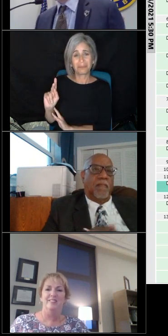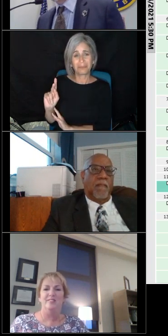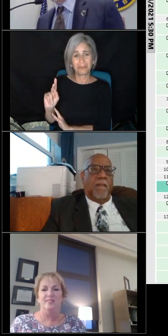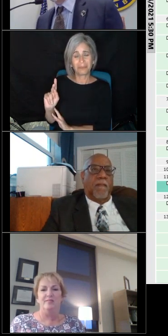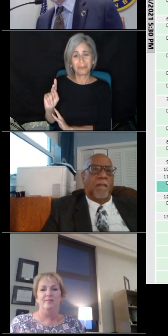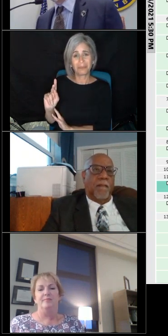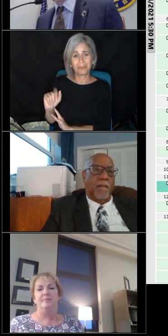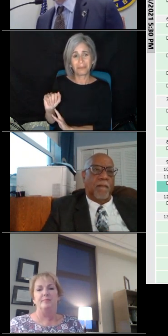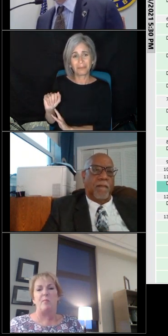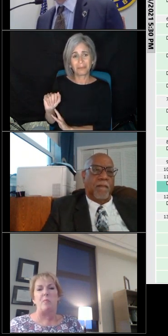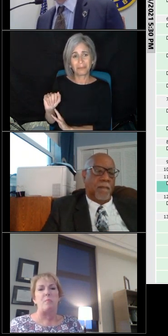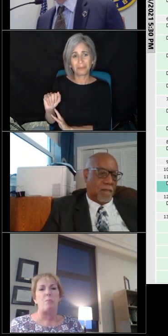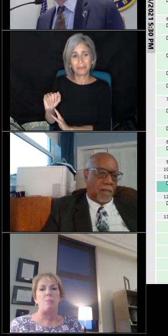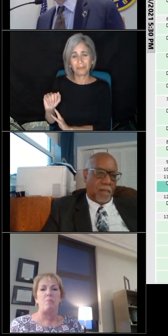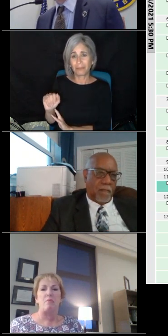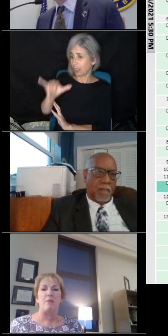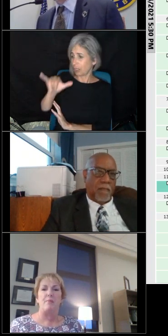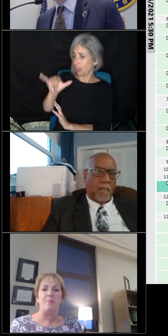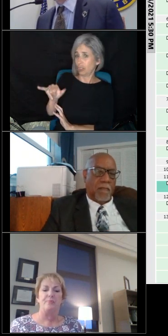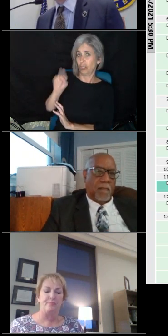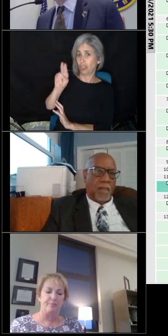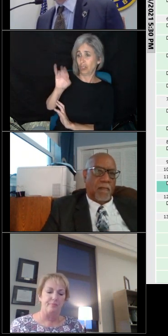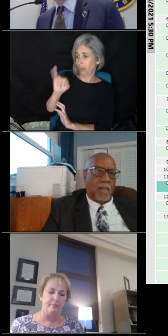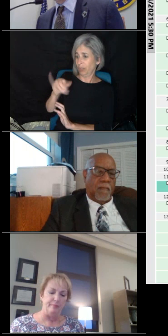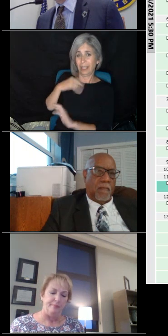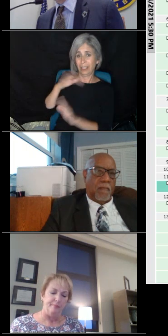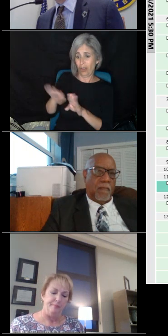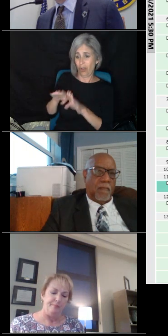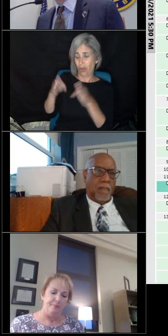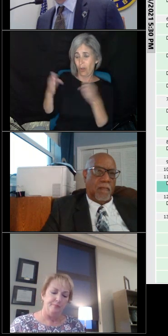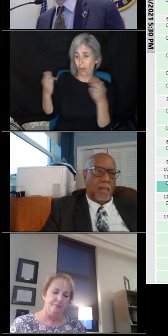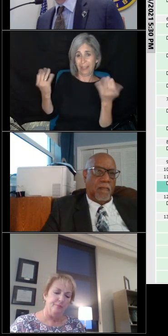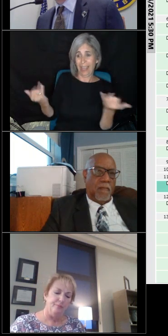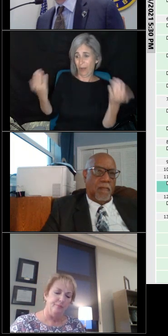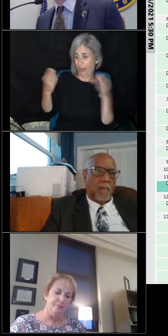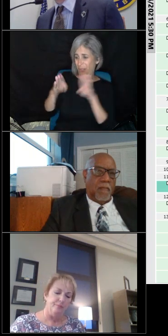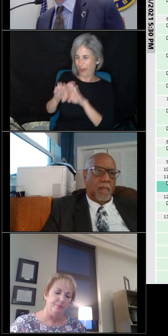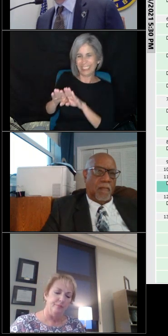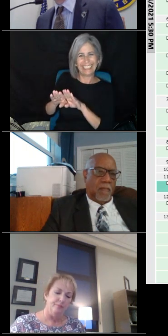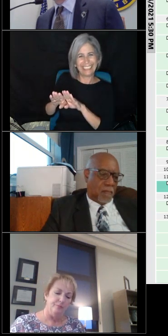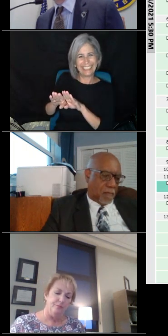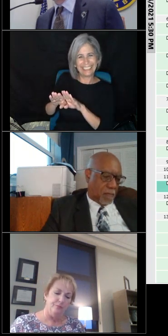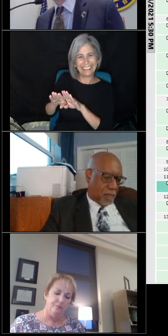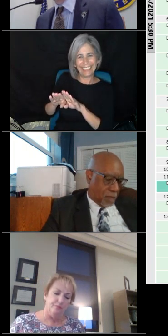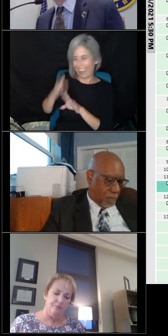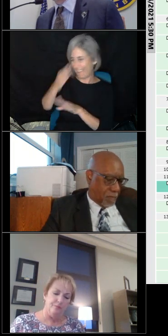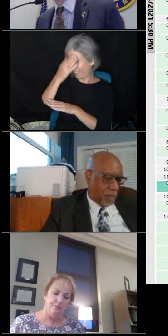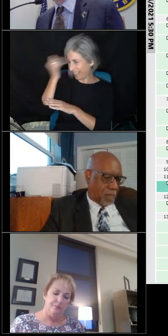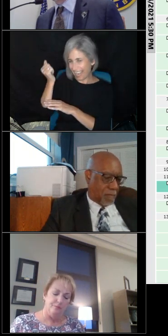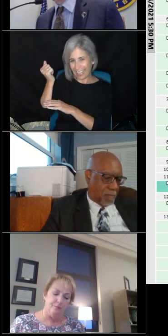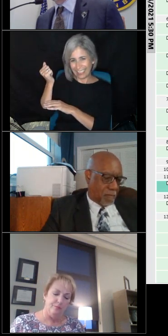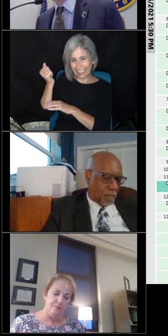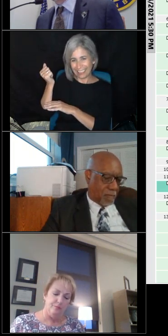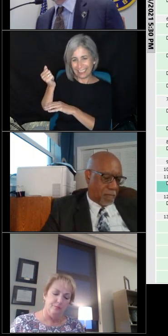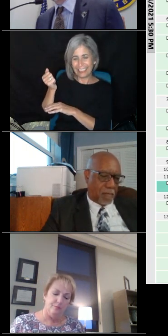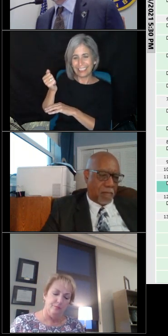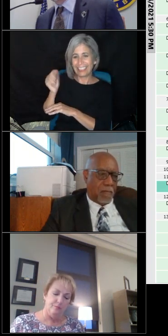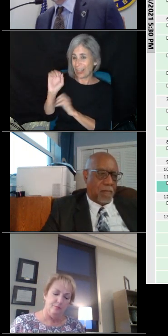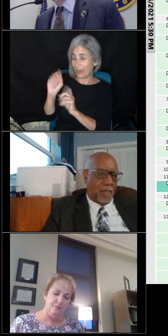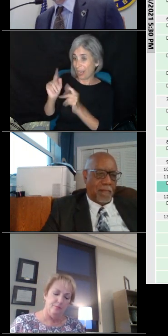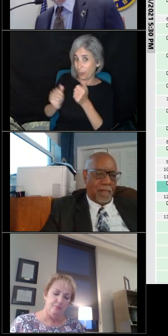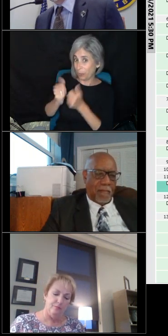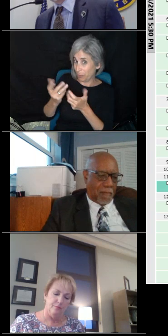right. Yuri, I forgot to do the opening, and now we're at the closing. All right. Do you want me to